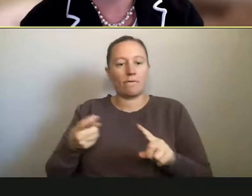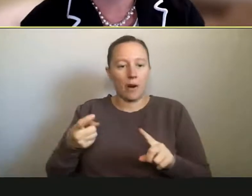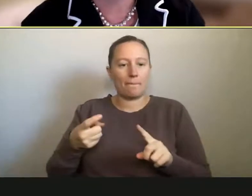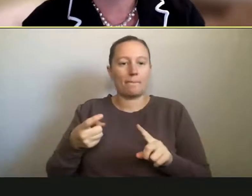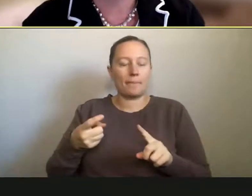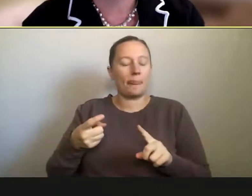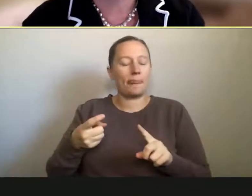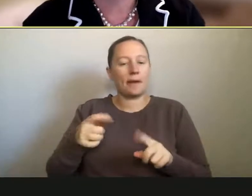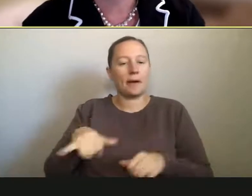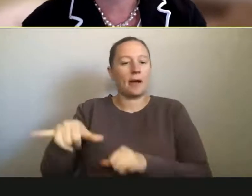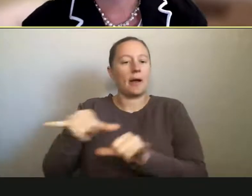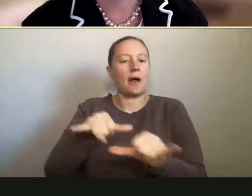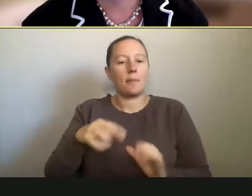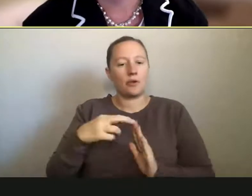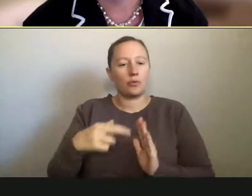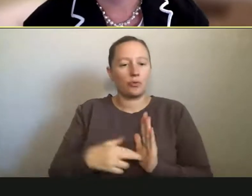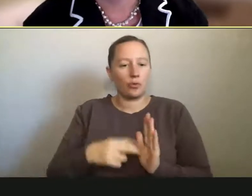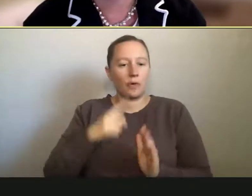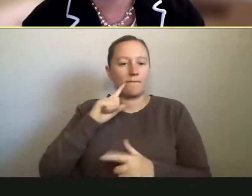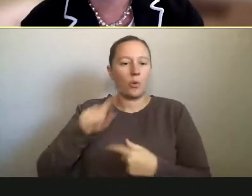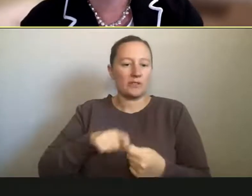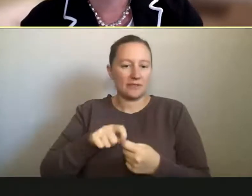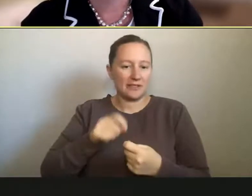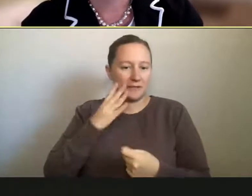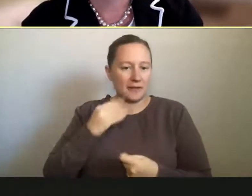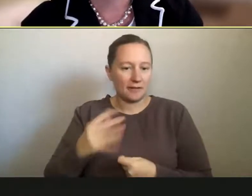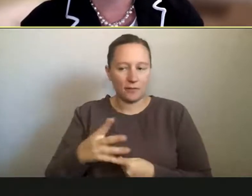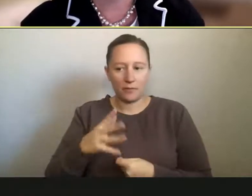for the specifics. So hopefully that helps,